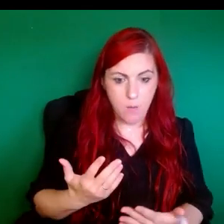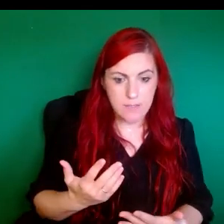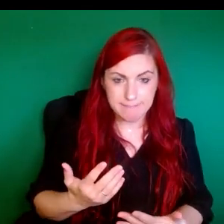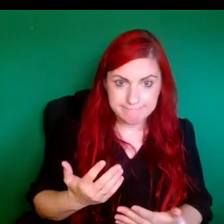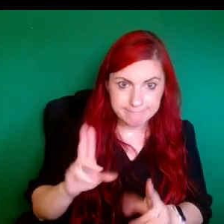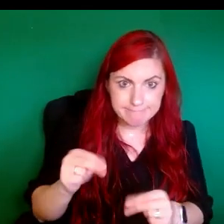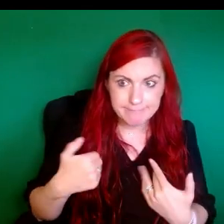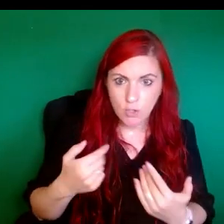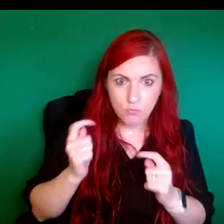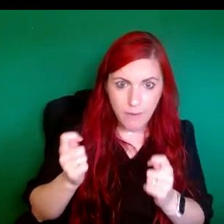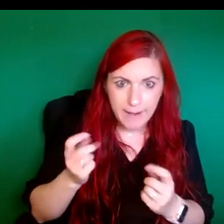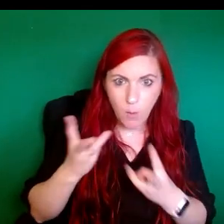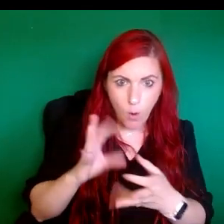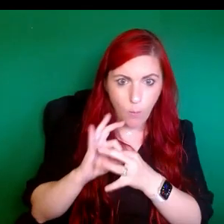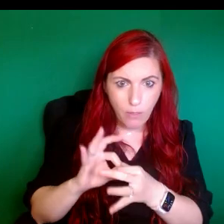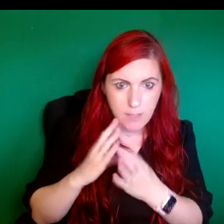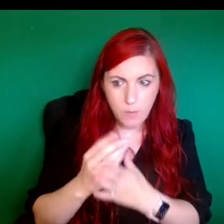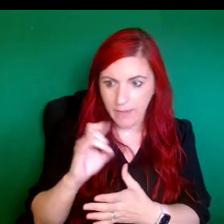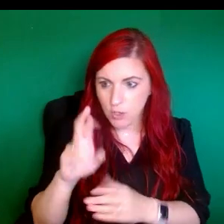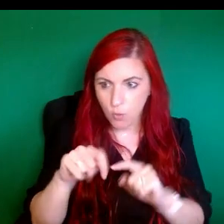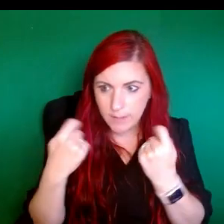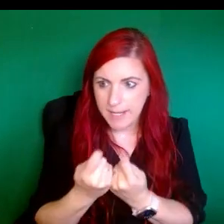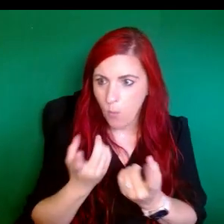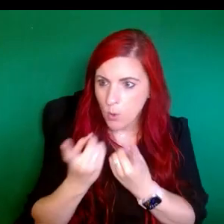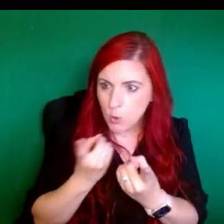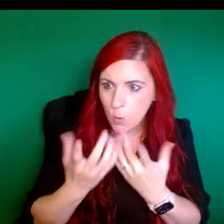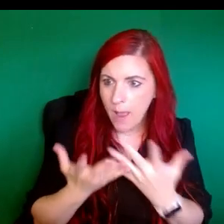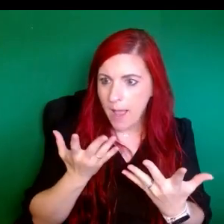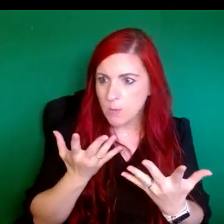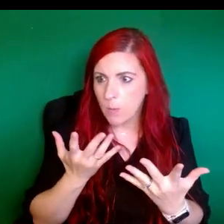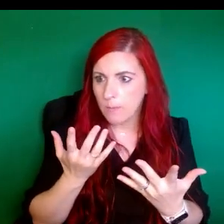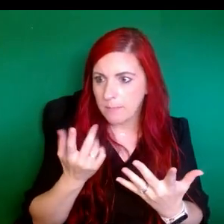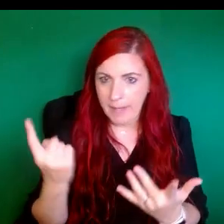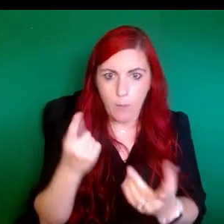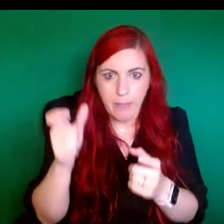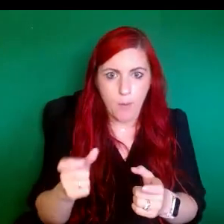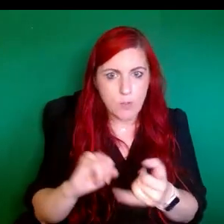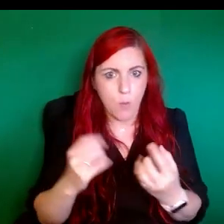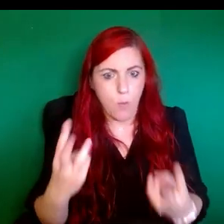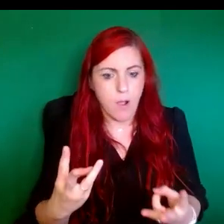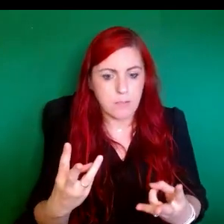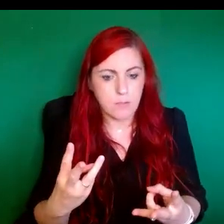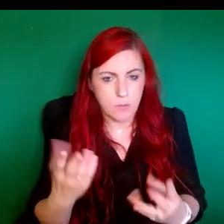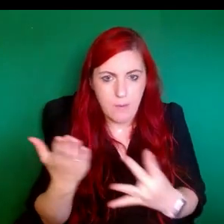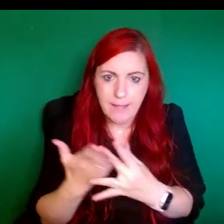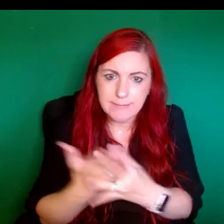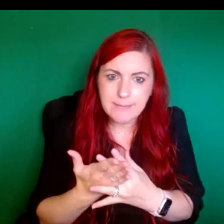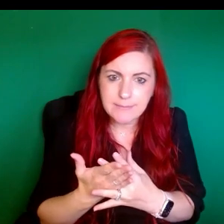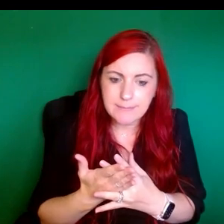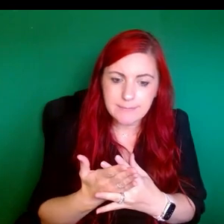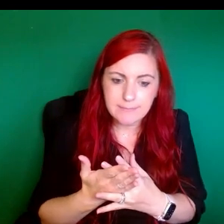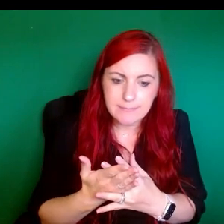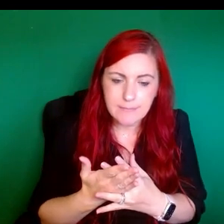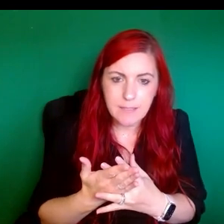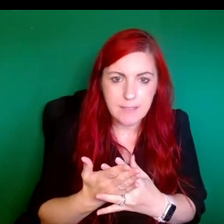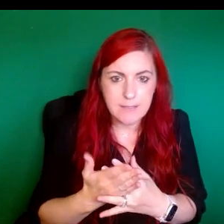team around how to be with somebody that wants to avail of their leave, and to be able to name it, which I'm sure